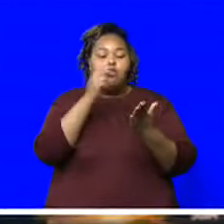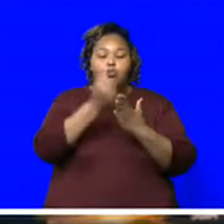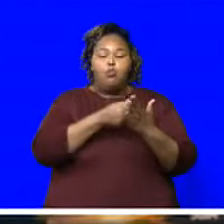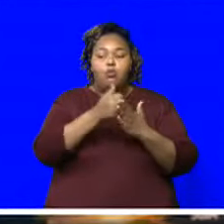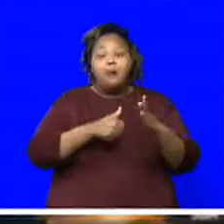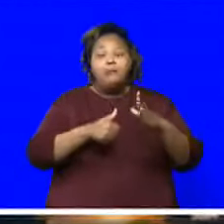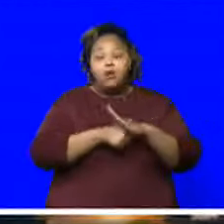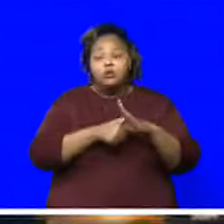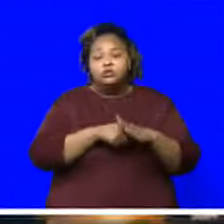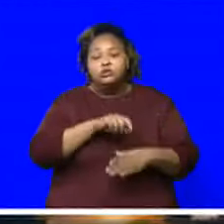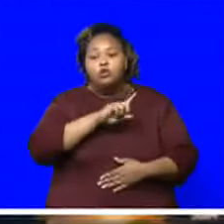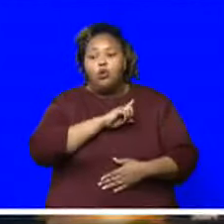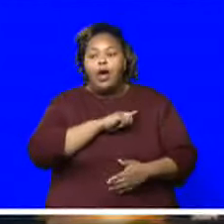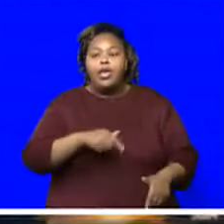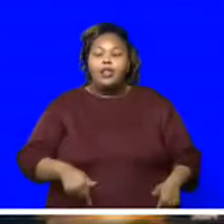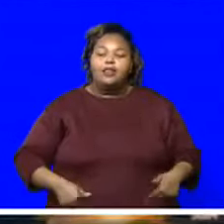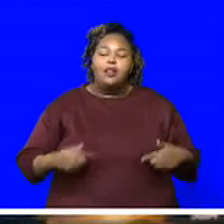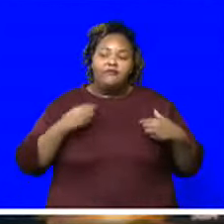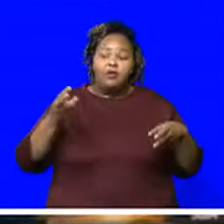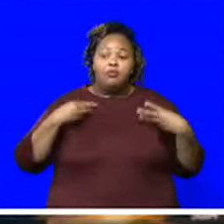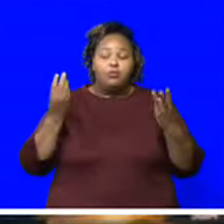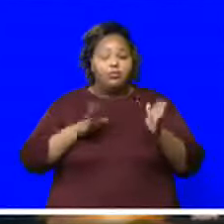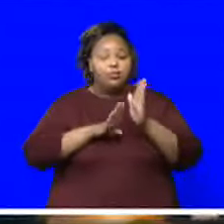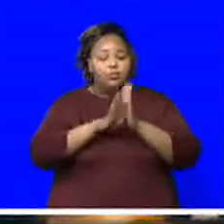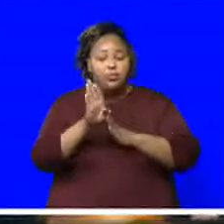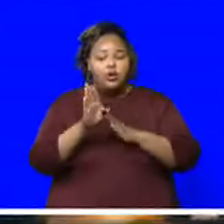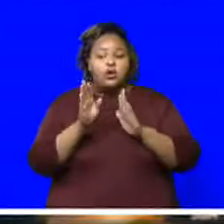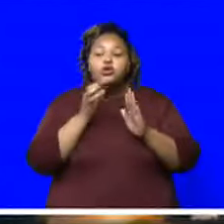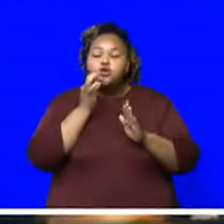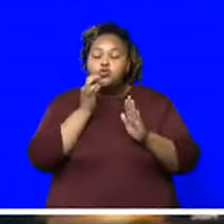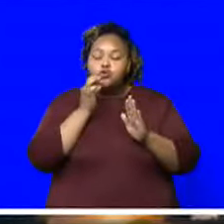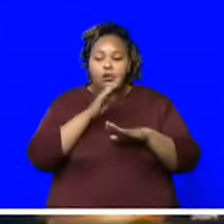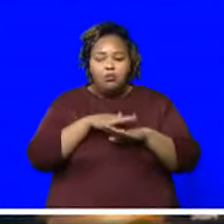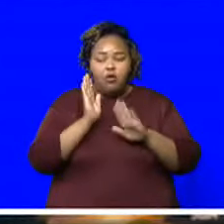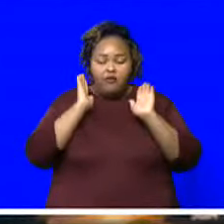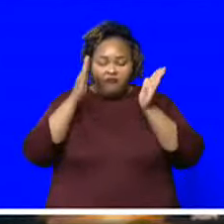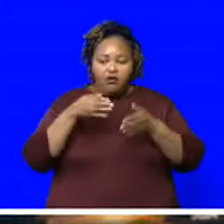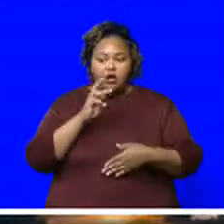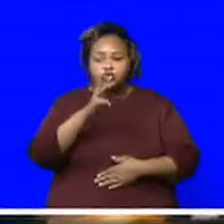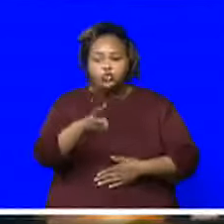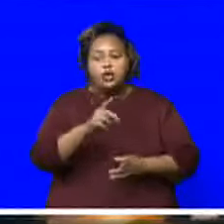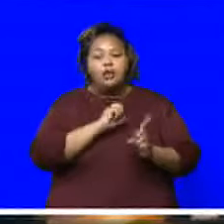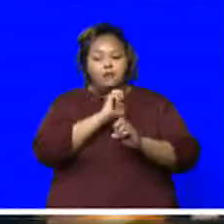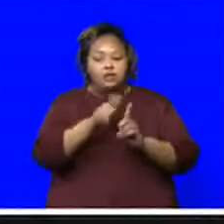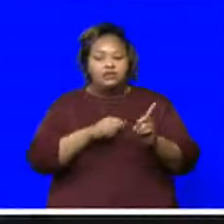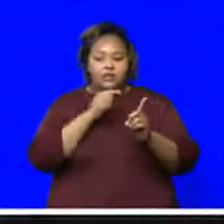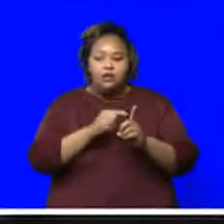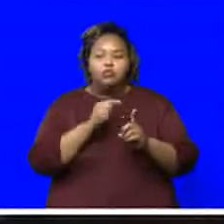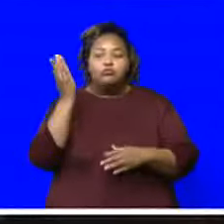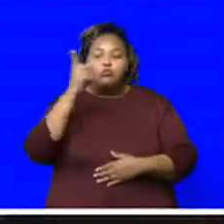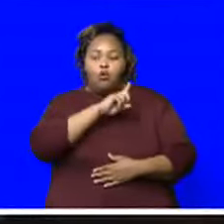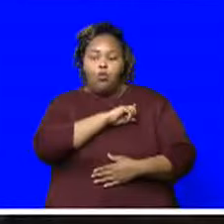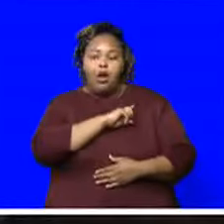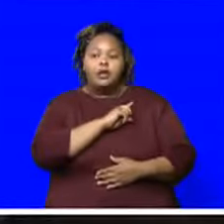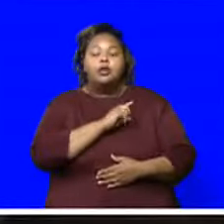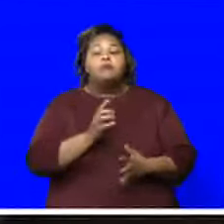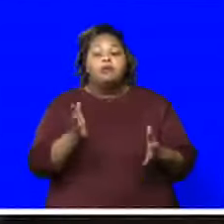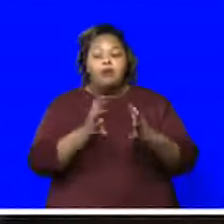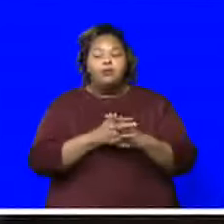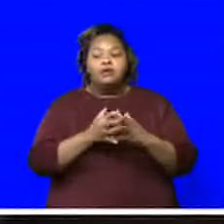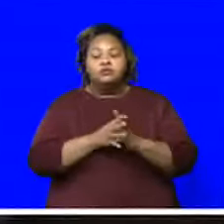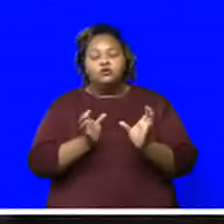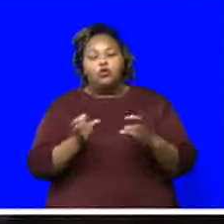Emaswati, particularly the young people. The Minister said this during the Ministry's Senior Portfolio Committee workshop. The Ministry of